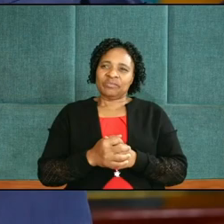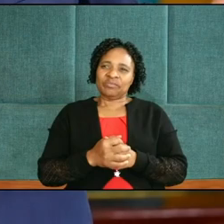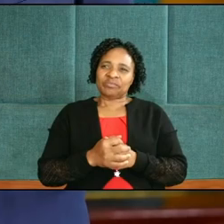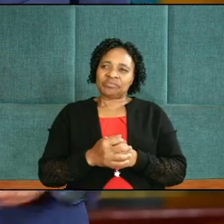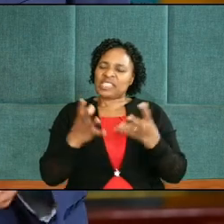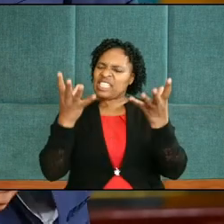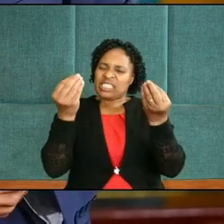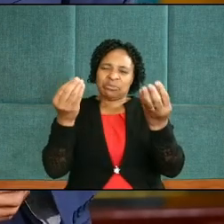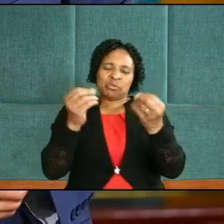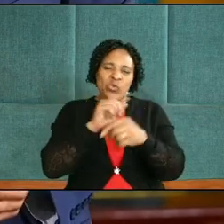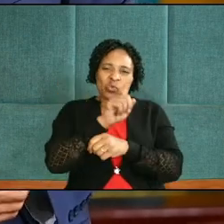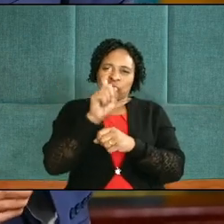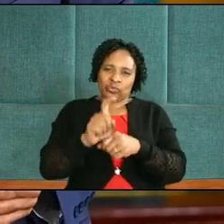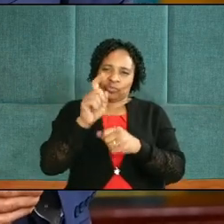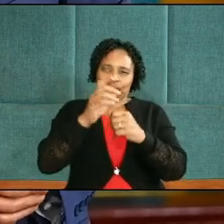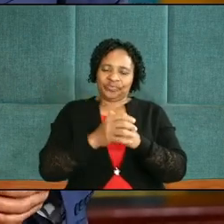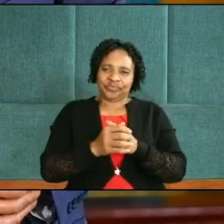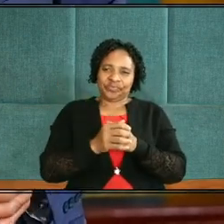Very simple.